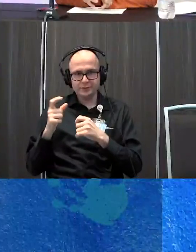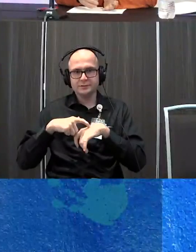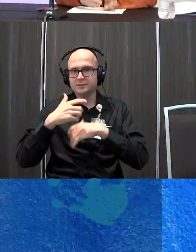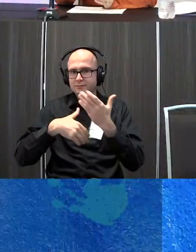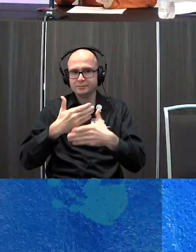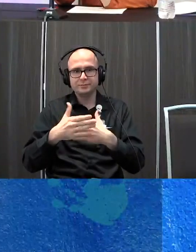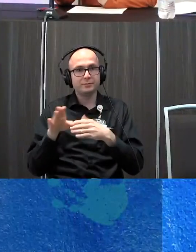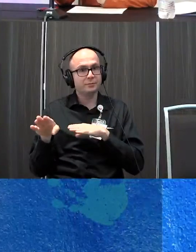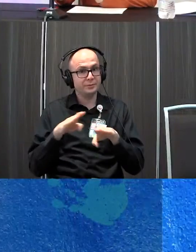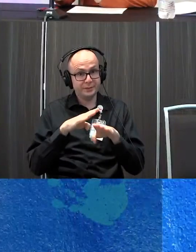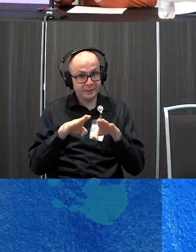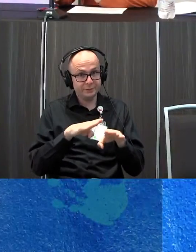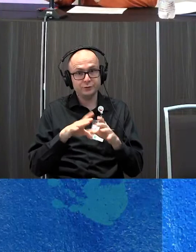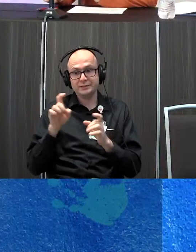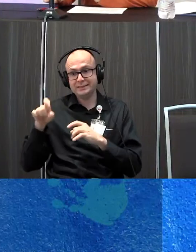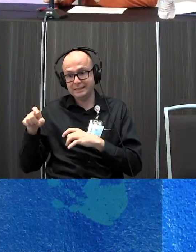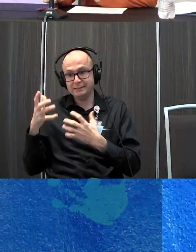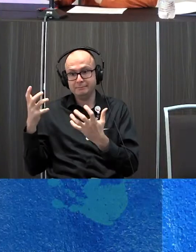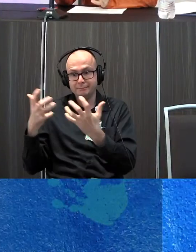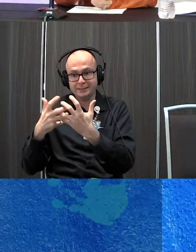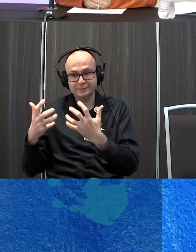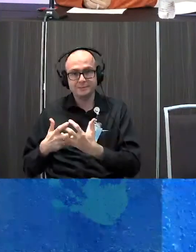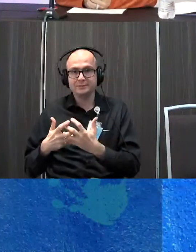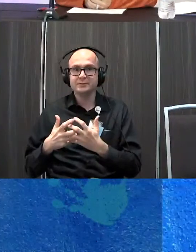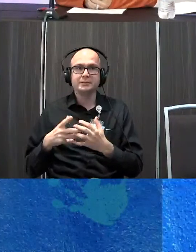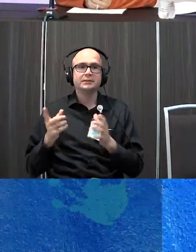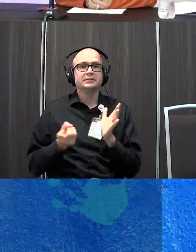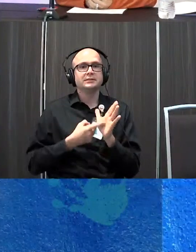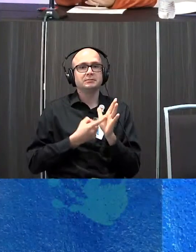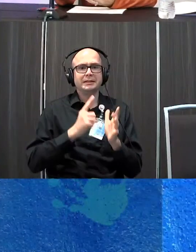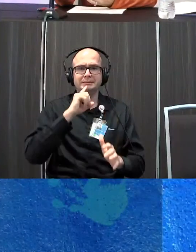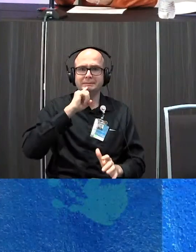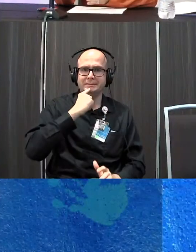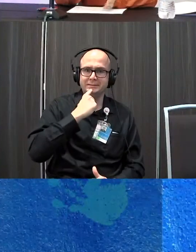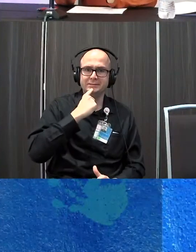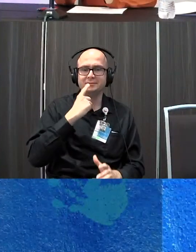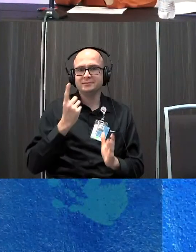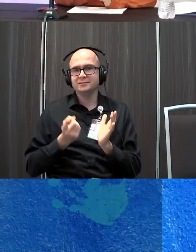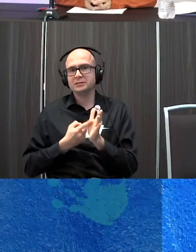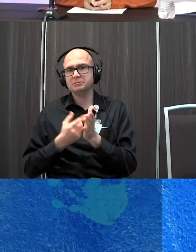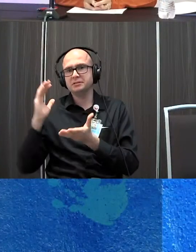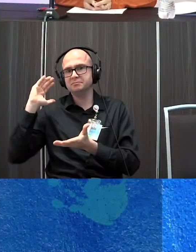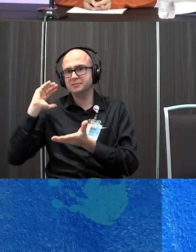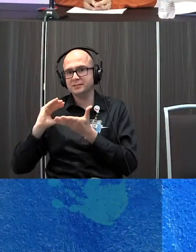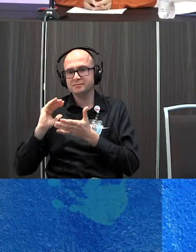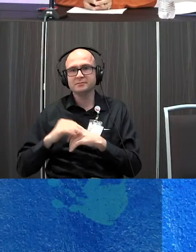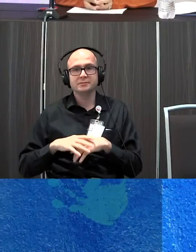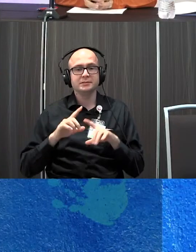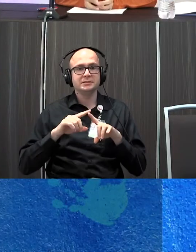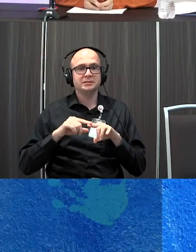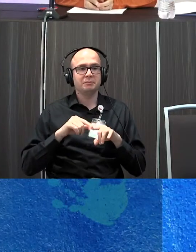what the behaviors are and what they need. And sometimes it's more intense, and then sometimes it's less. And so it just kind of depends where he's